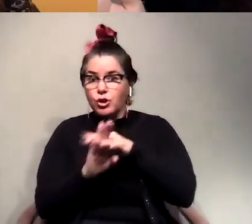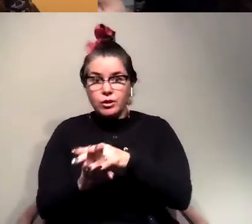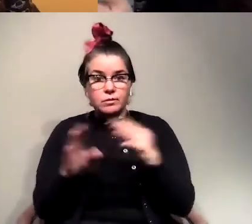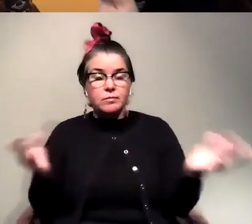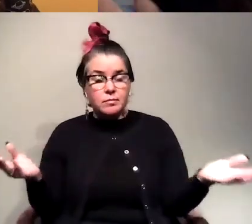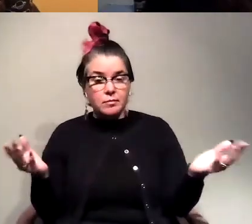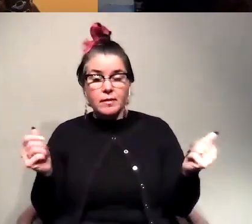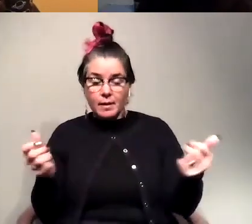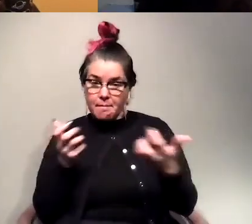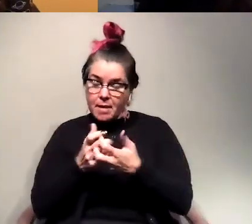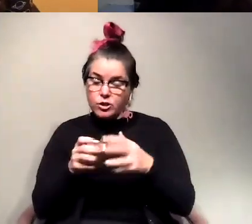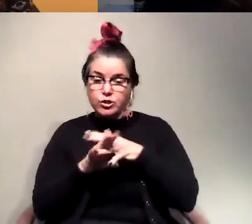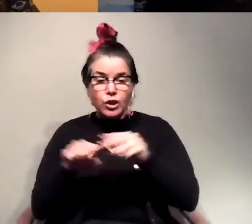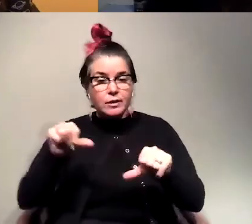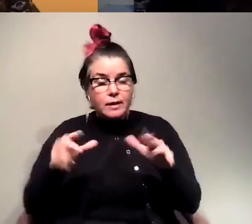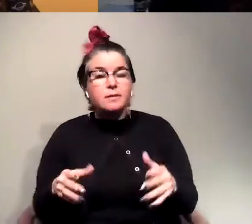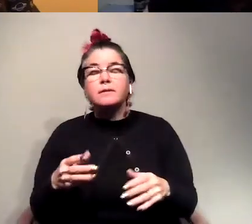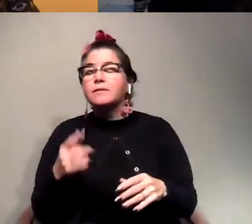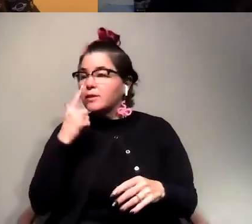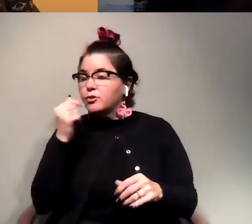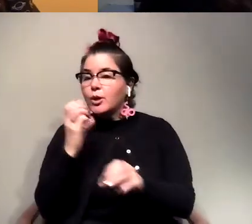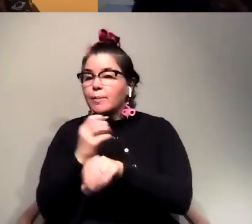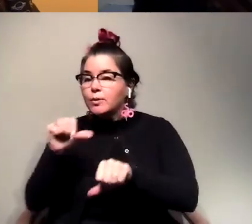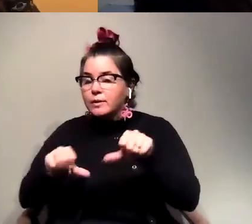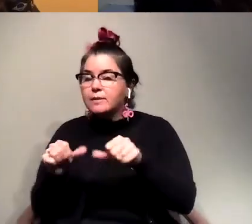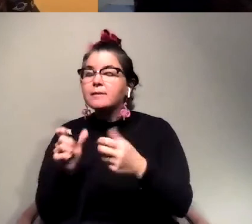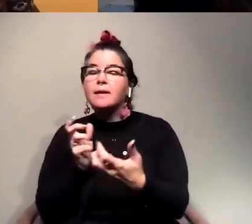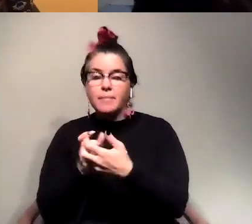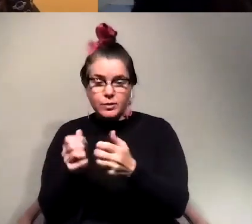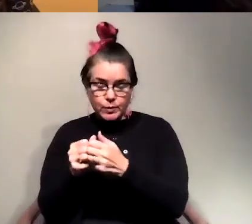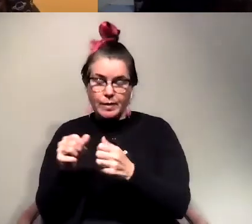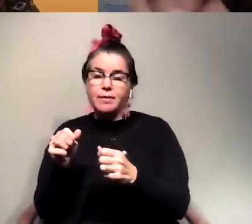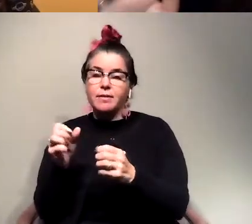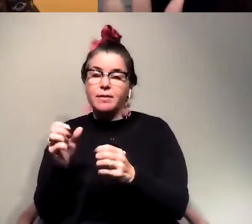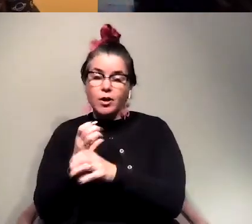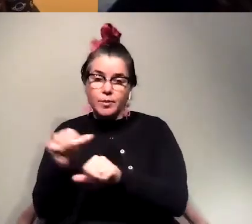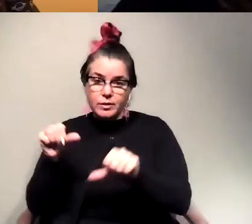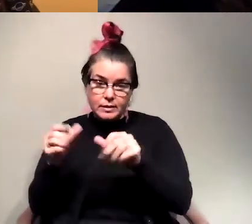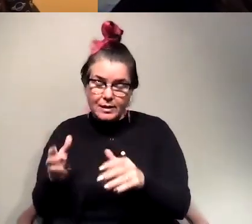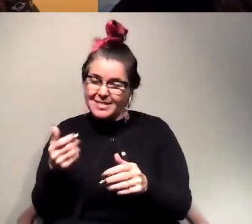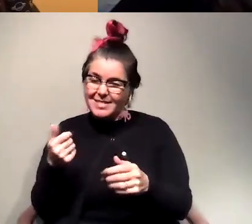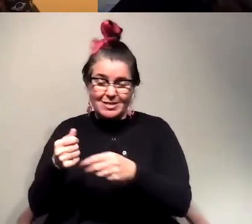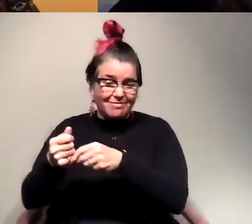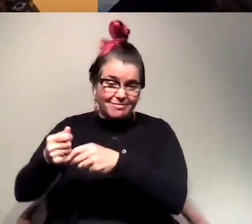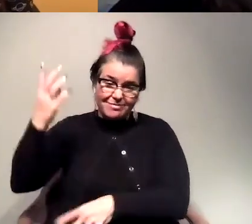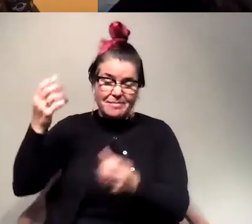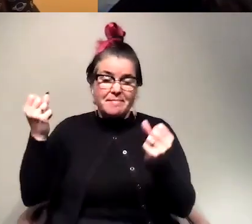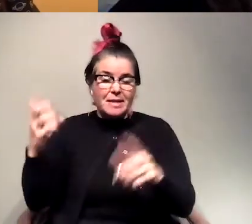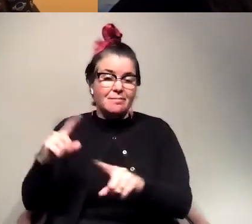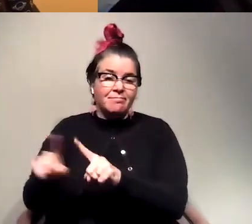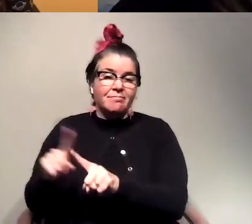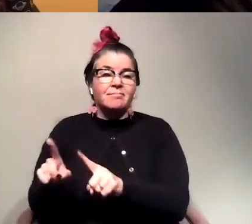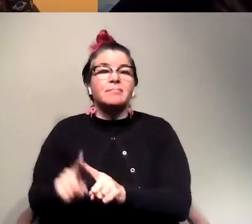matched with a shark scientist. If you're interested in computer science, you can get matched with any number of computer scientists. And